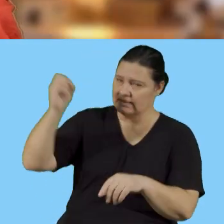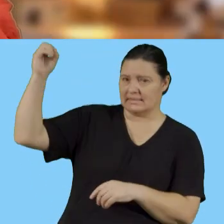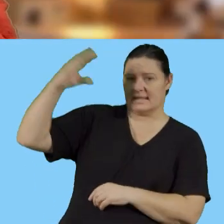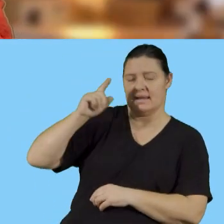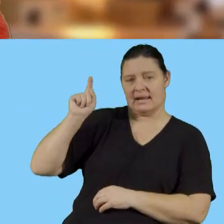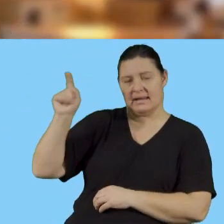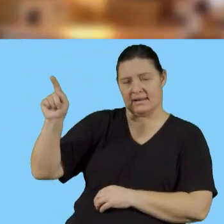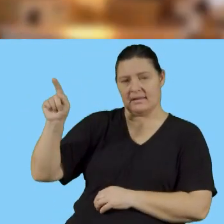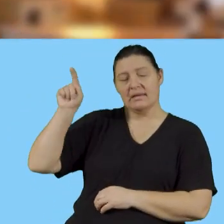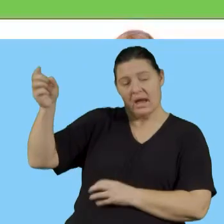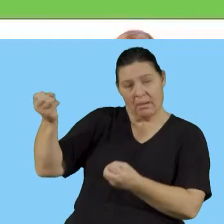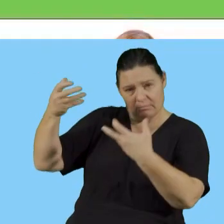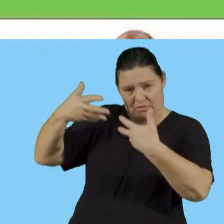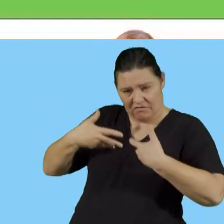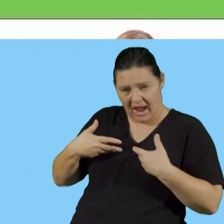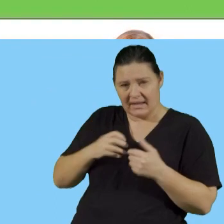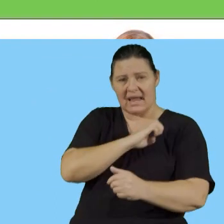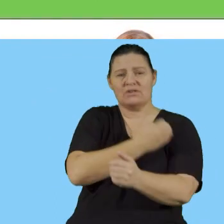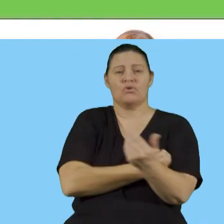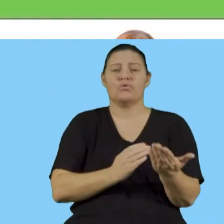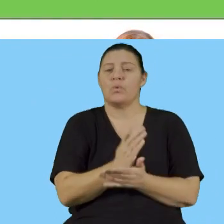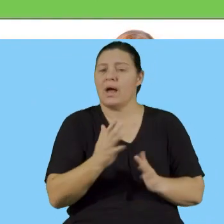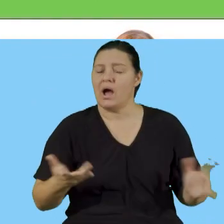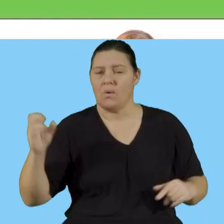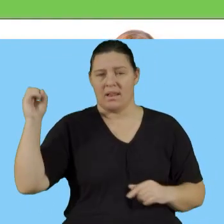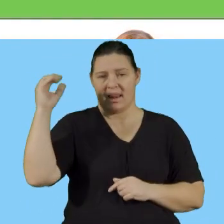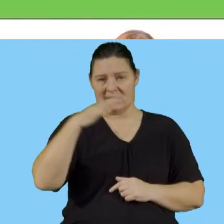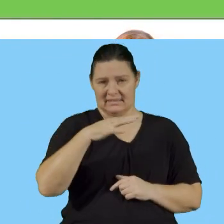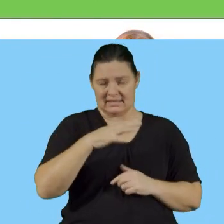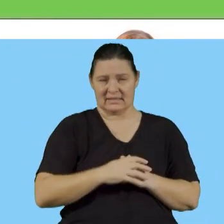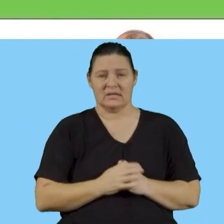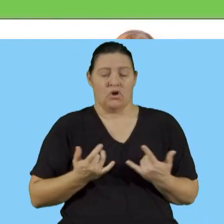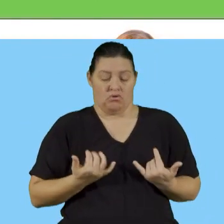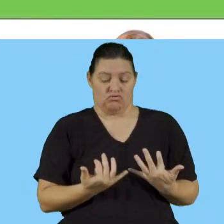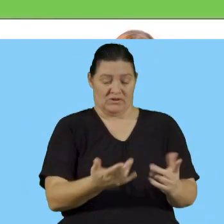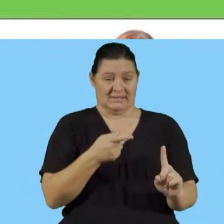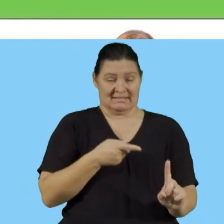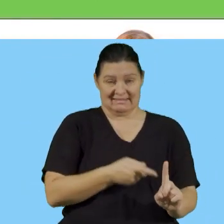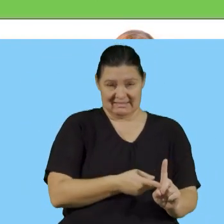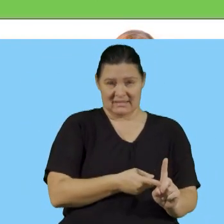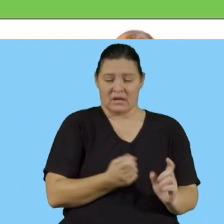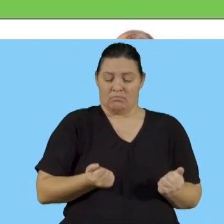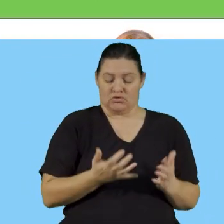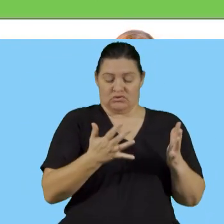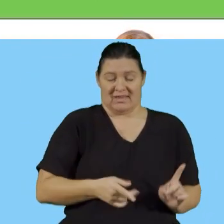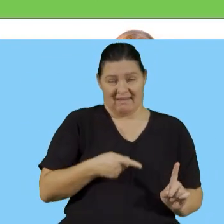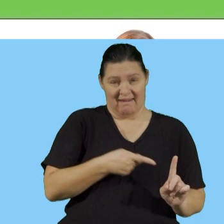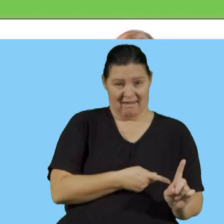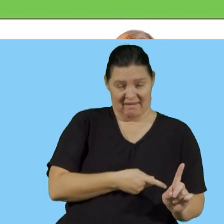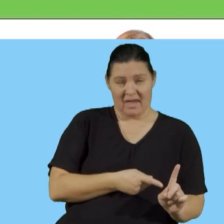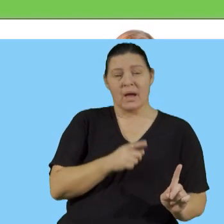the sun. The sun provides energy in a form of light. So green plants, which are known as